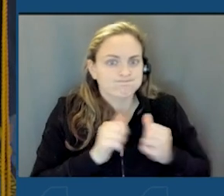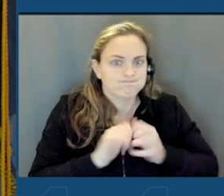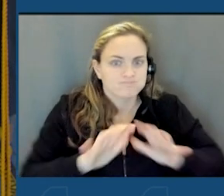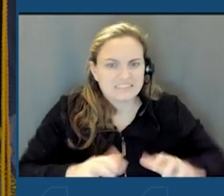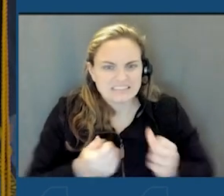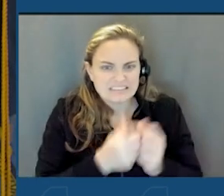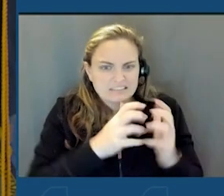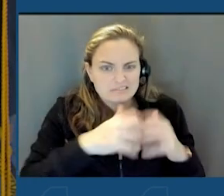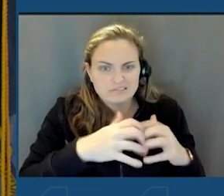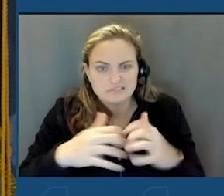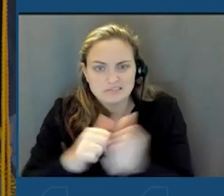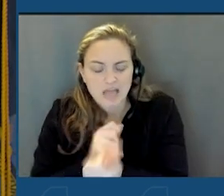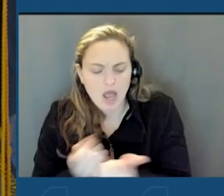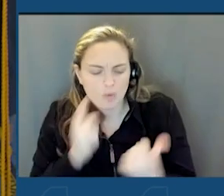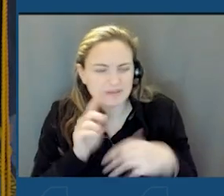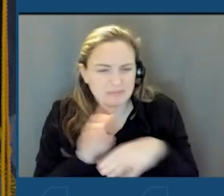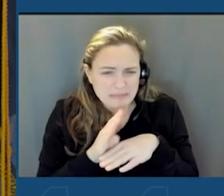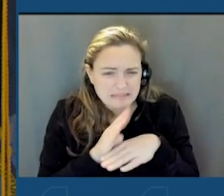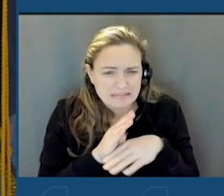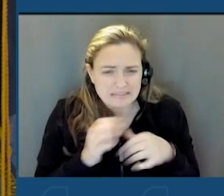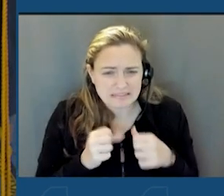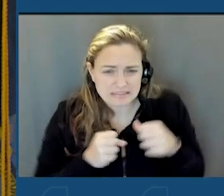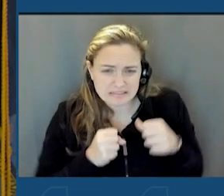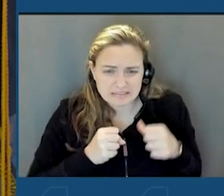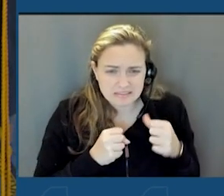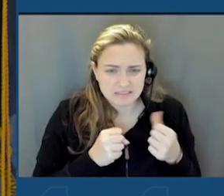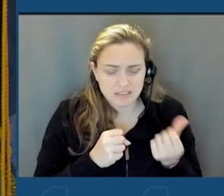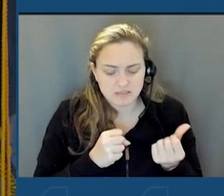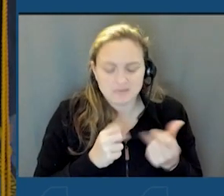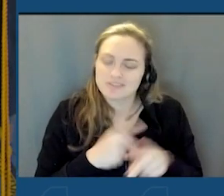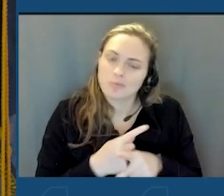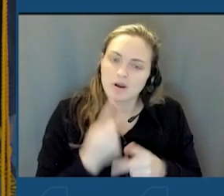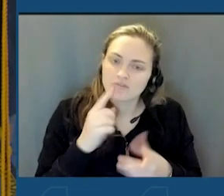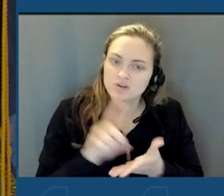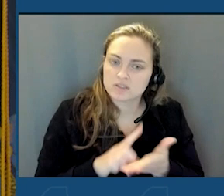there? Density is the product of design.